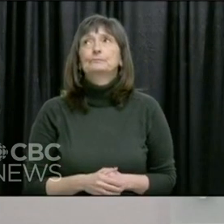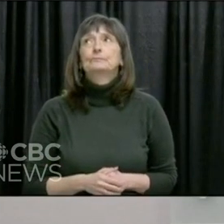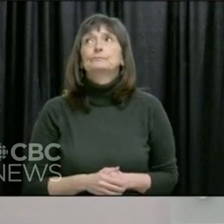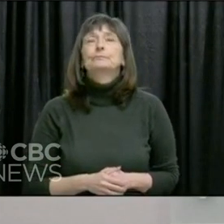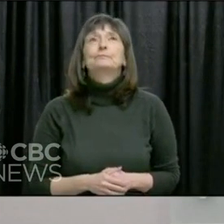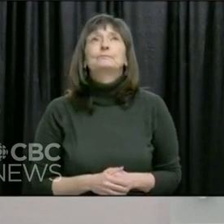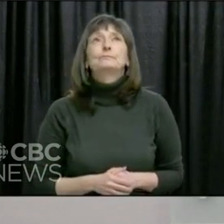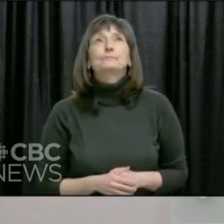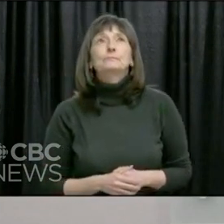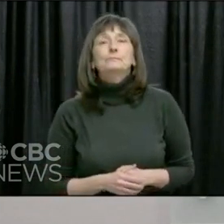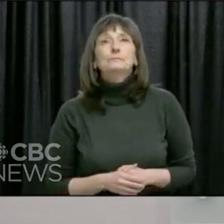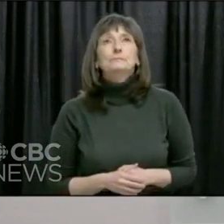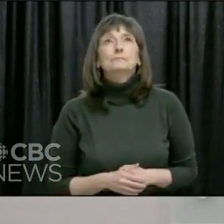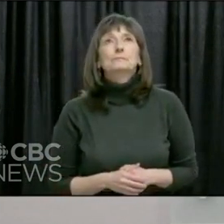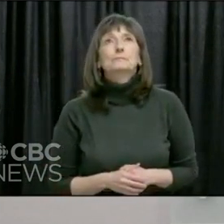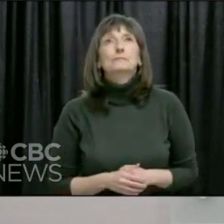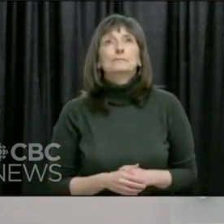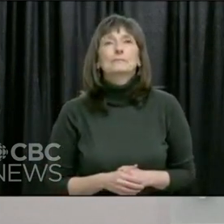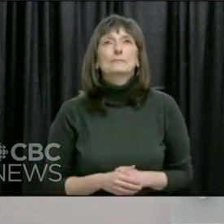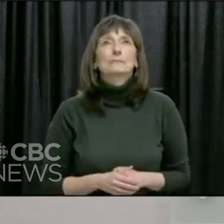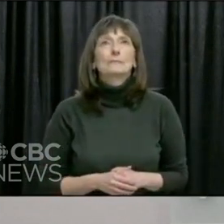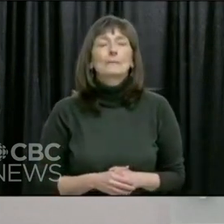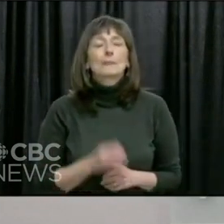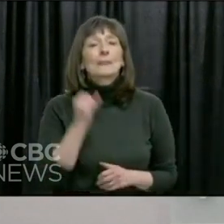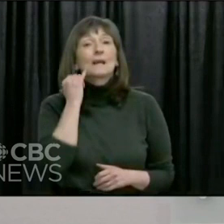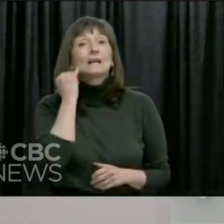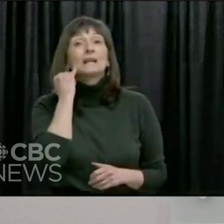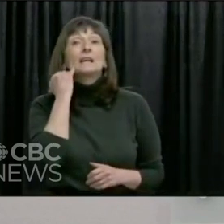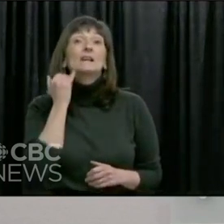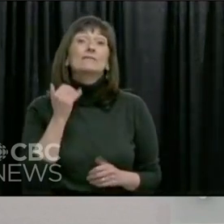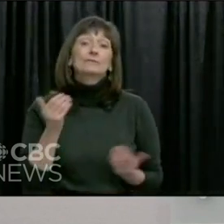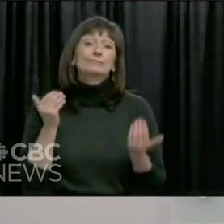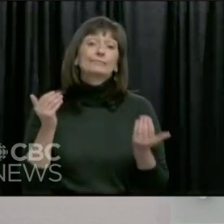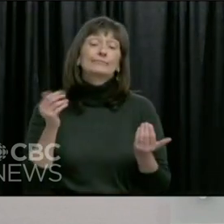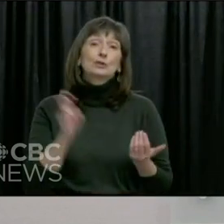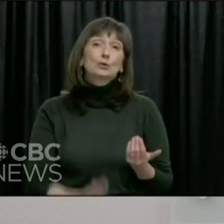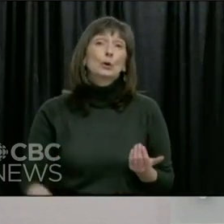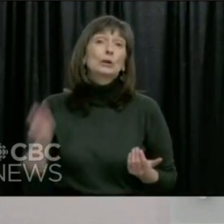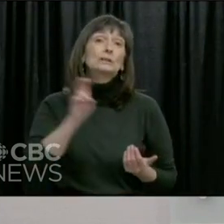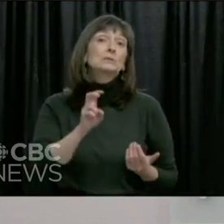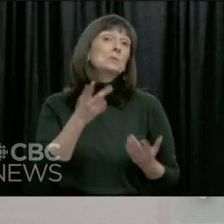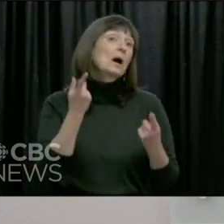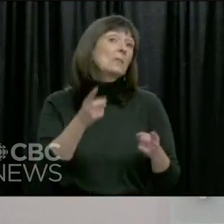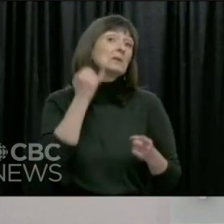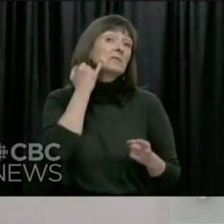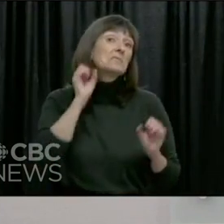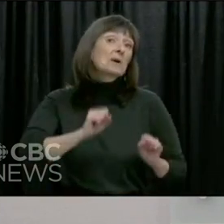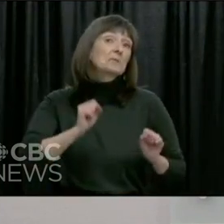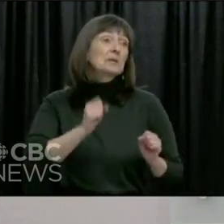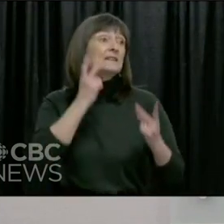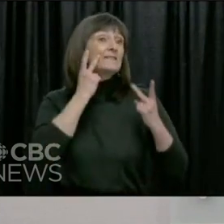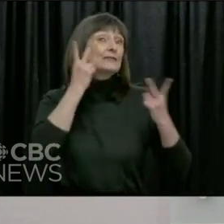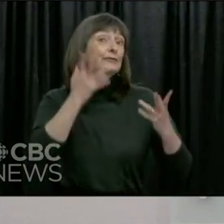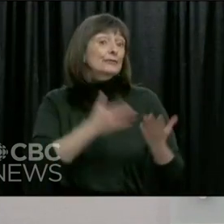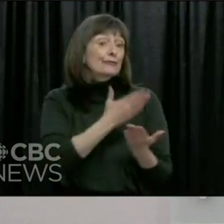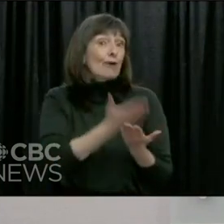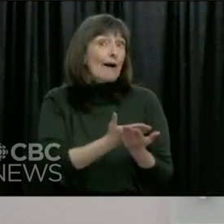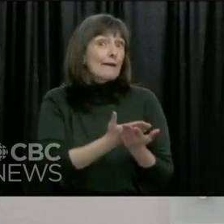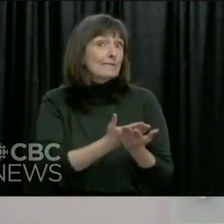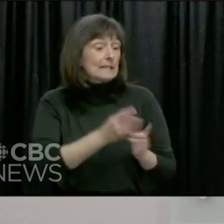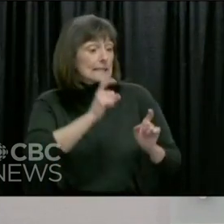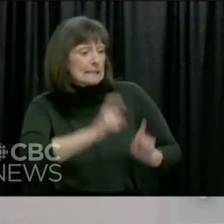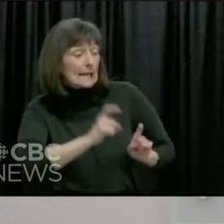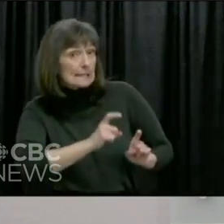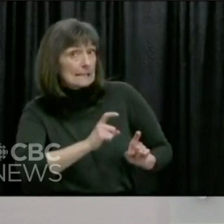If you look at Iceland, it's allowing tourism to go ahead this summer by testing every visitor who arrives. With our